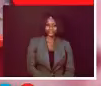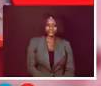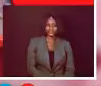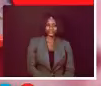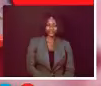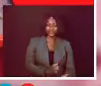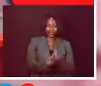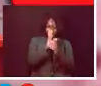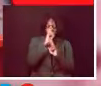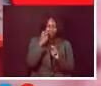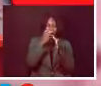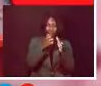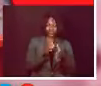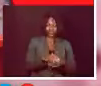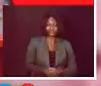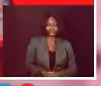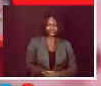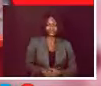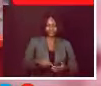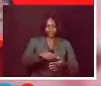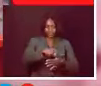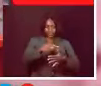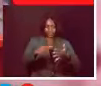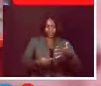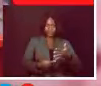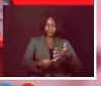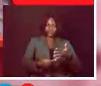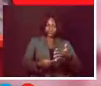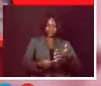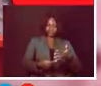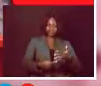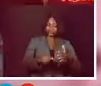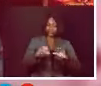Honorable Speaker, the communities, namely